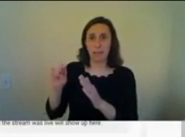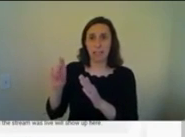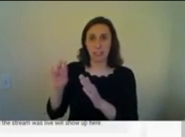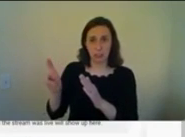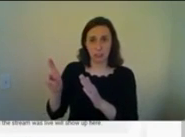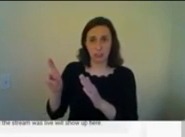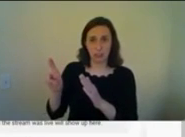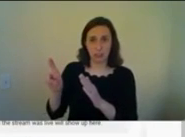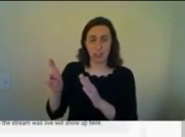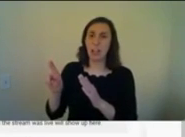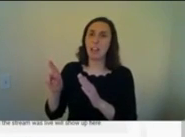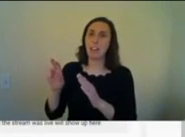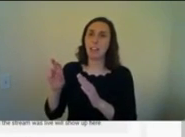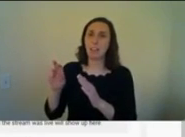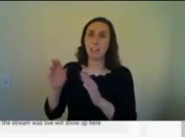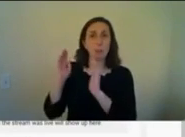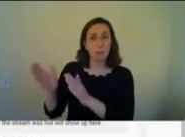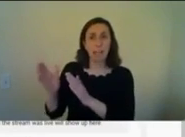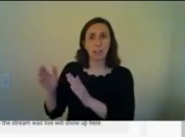can add on to the end of it.